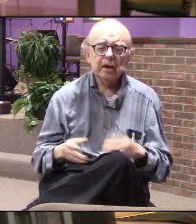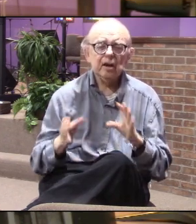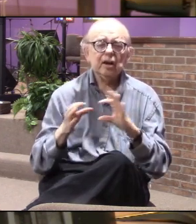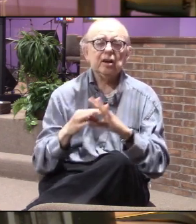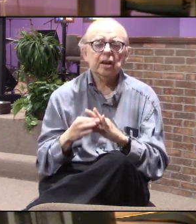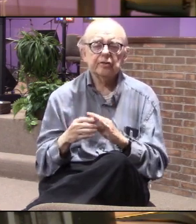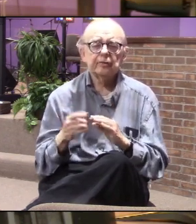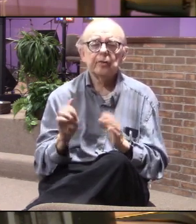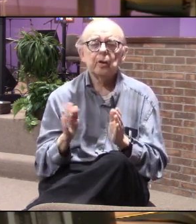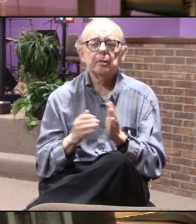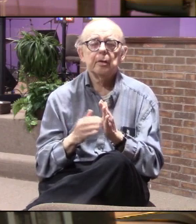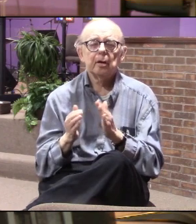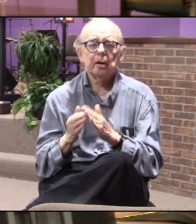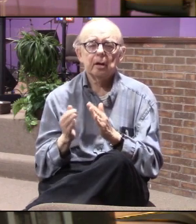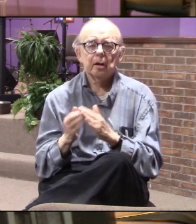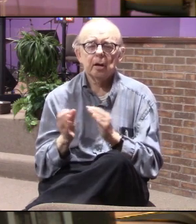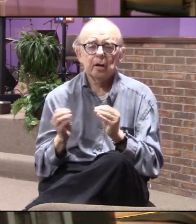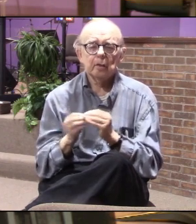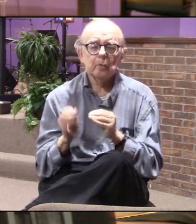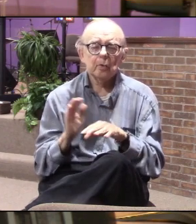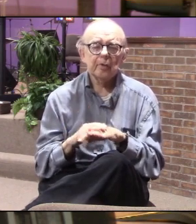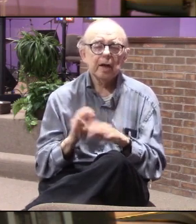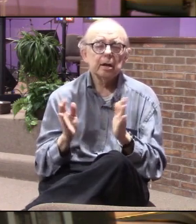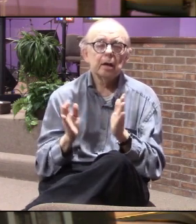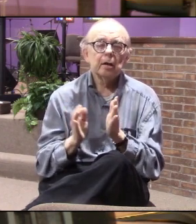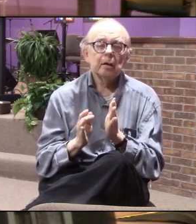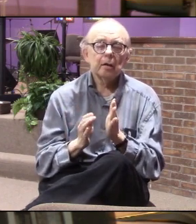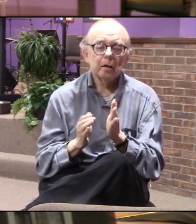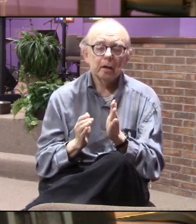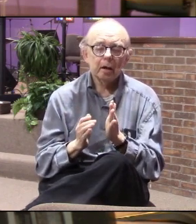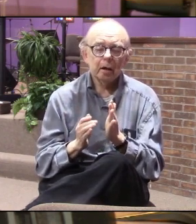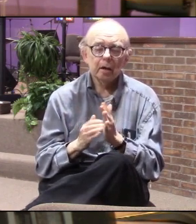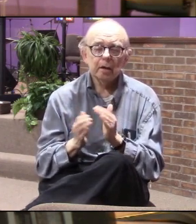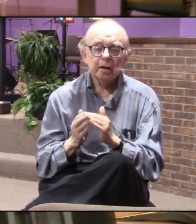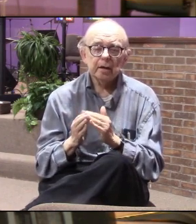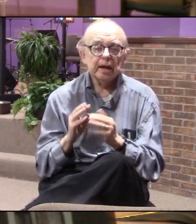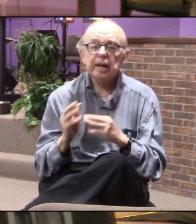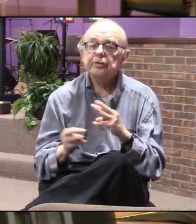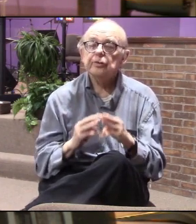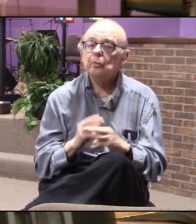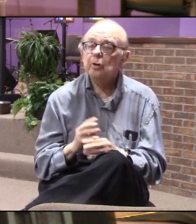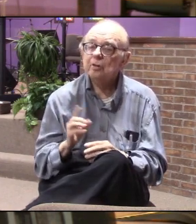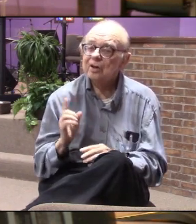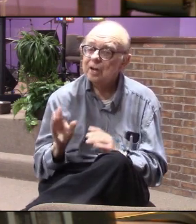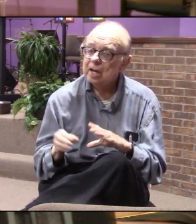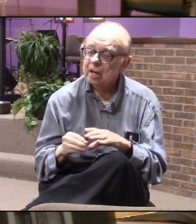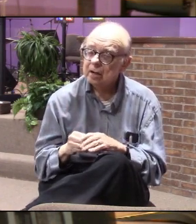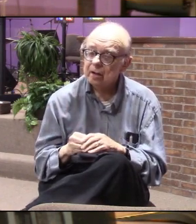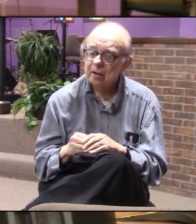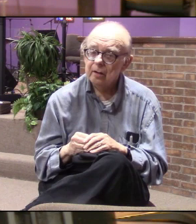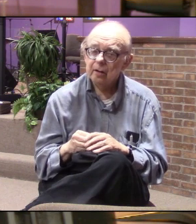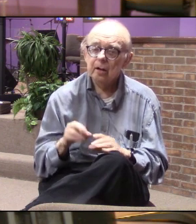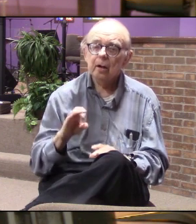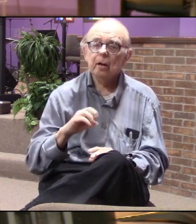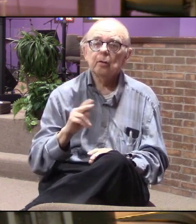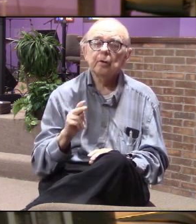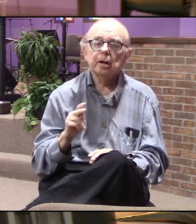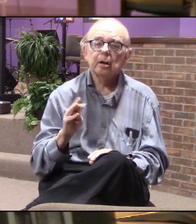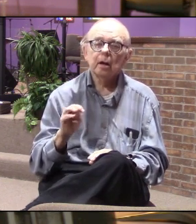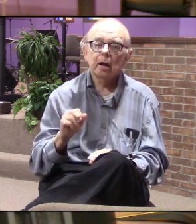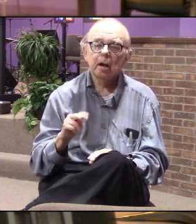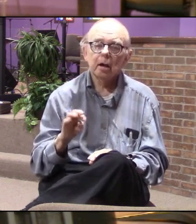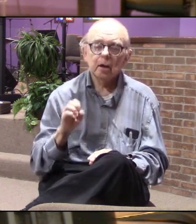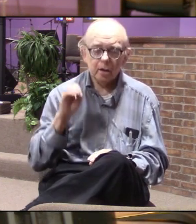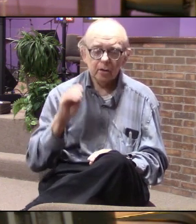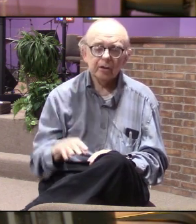Middletown. But it's more than just Middletown. It's the world. Rick Warren, who lost